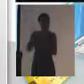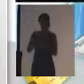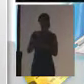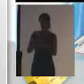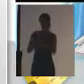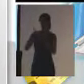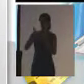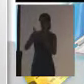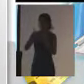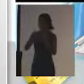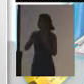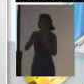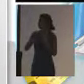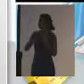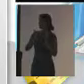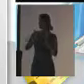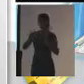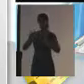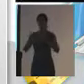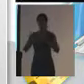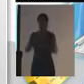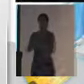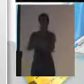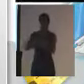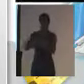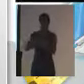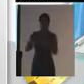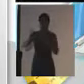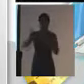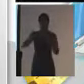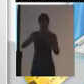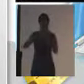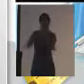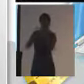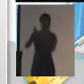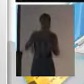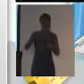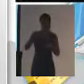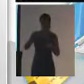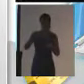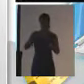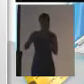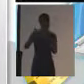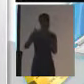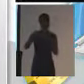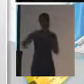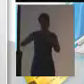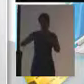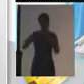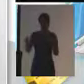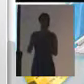It has no arms, so robots that would have also a harmonized movement of the